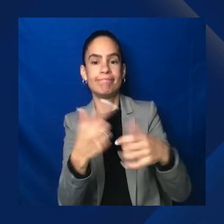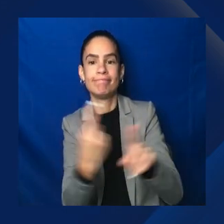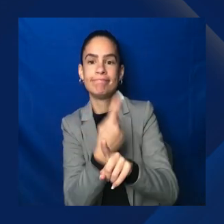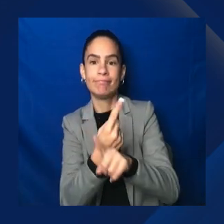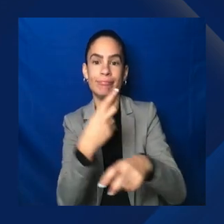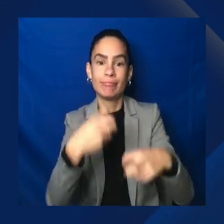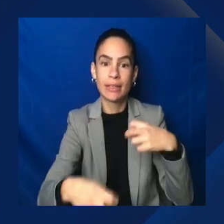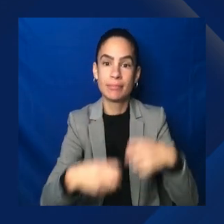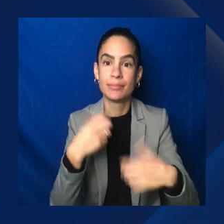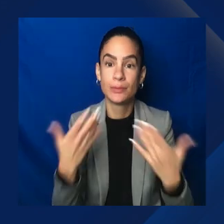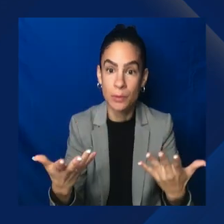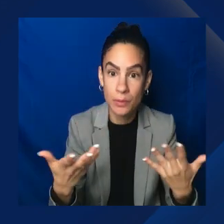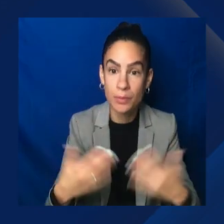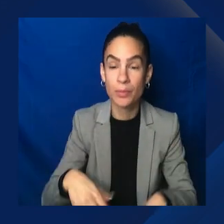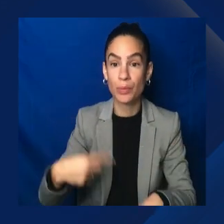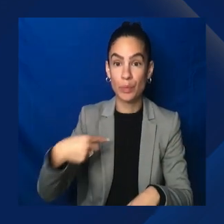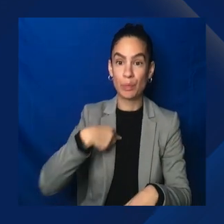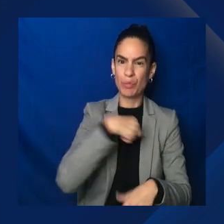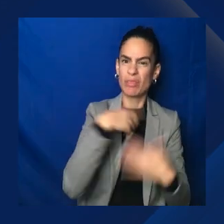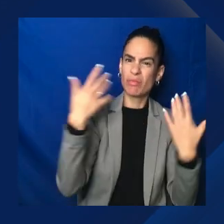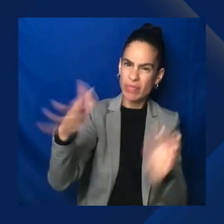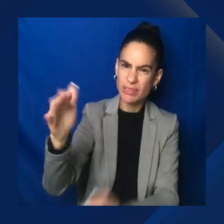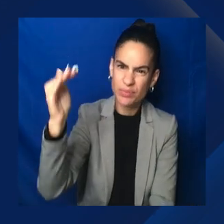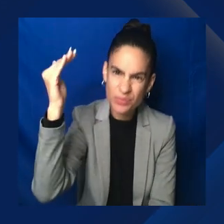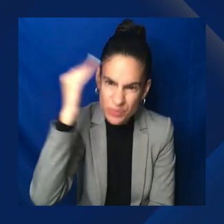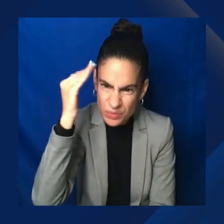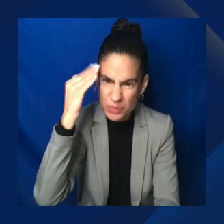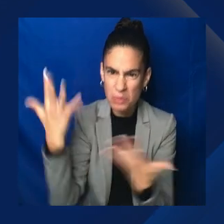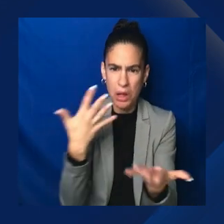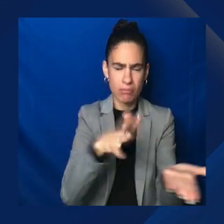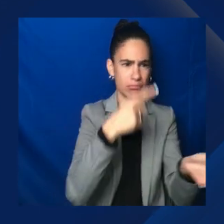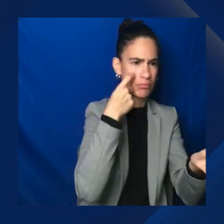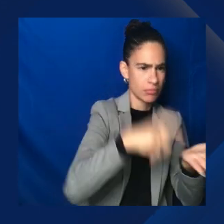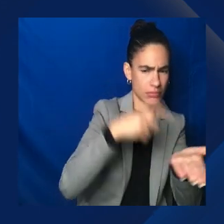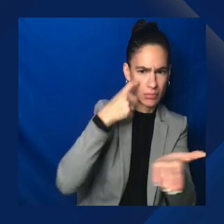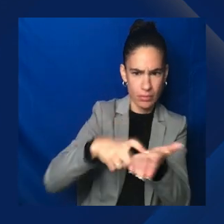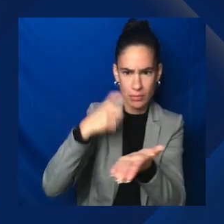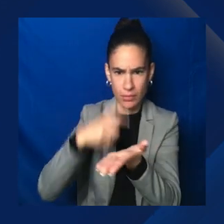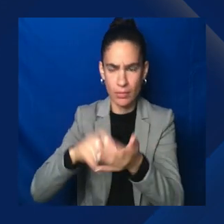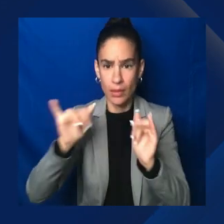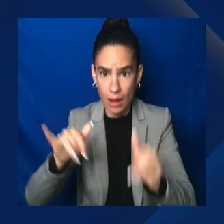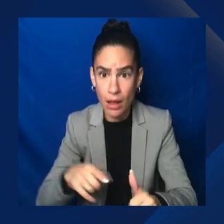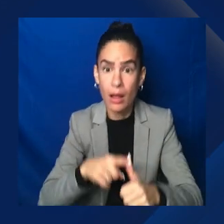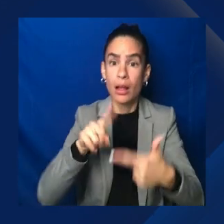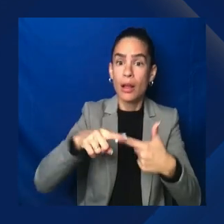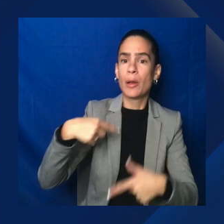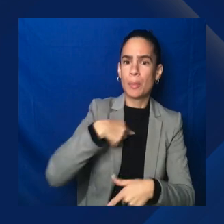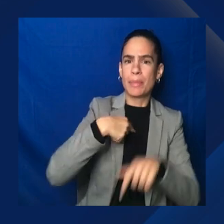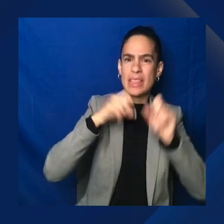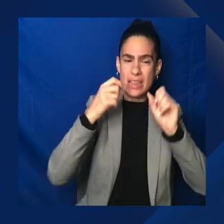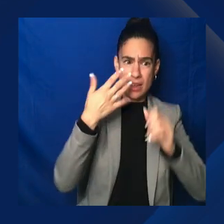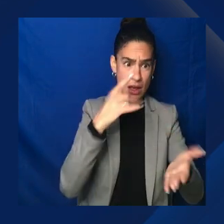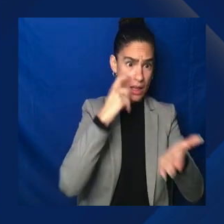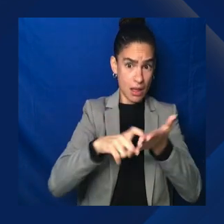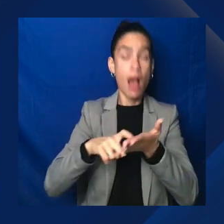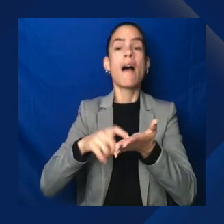is, we can screen it, and the question becomes, how do we deal with it?